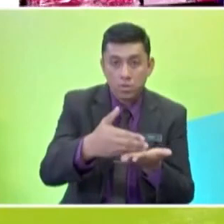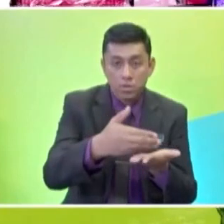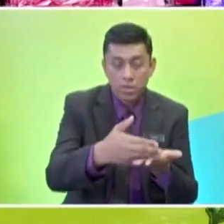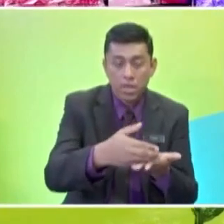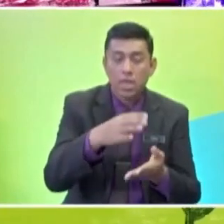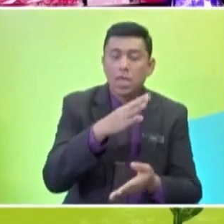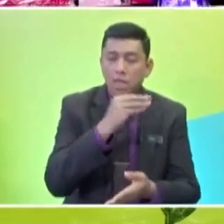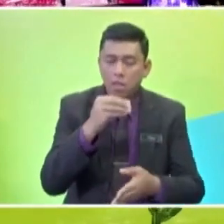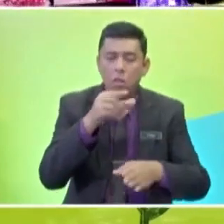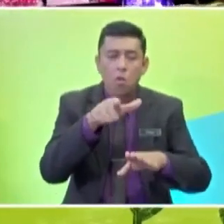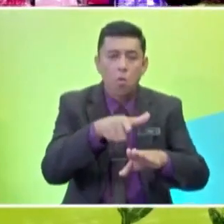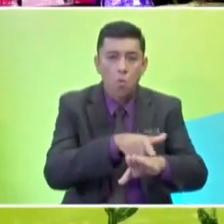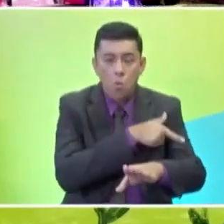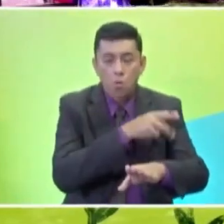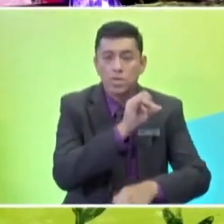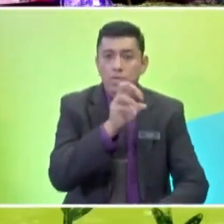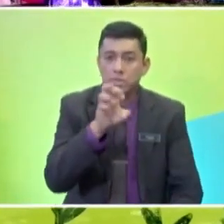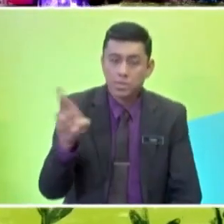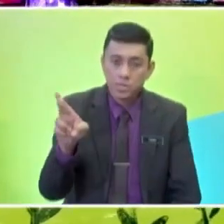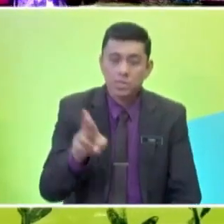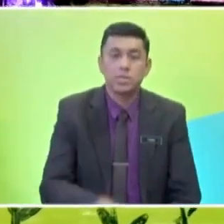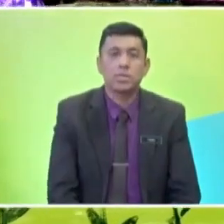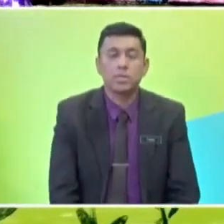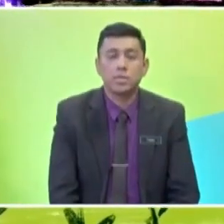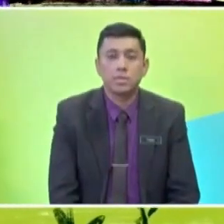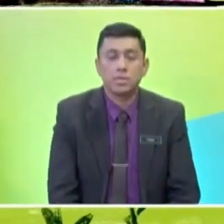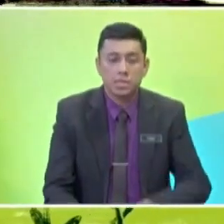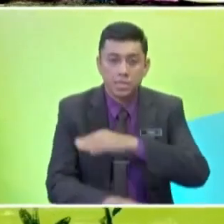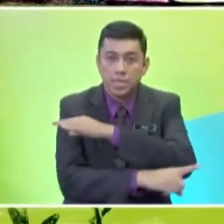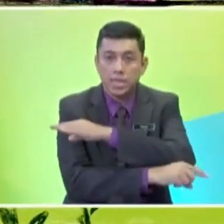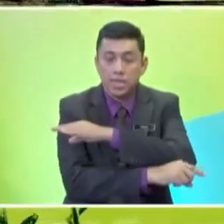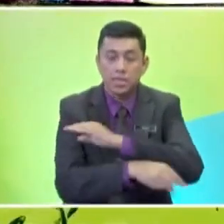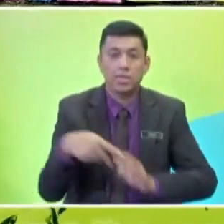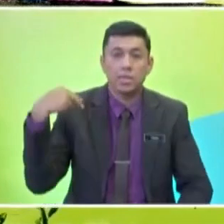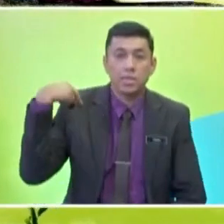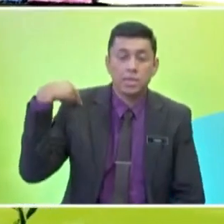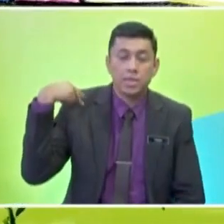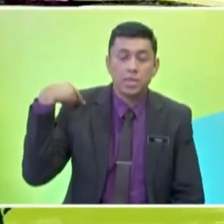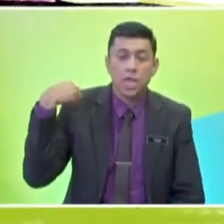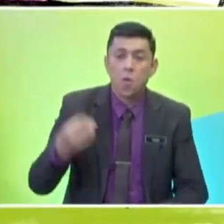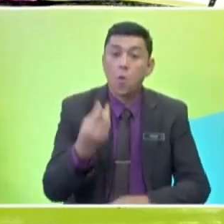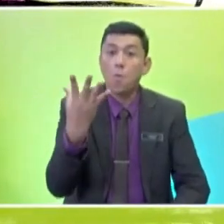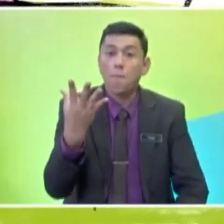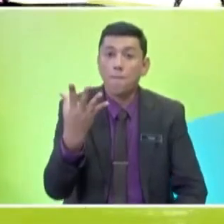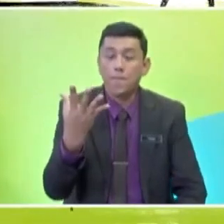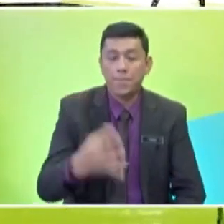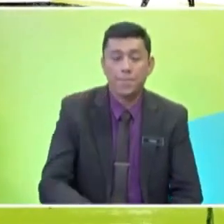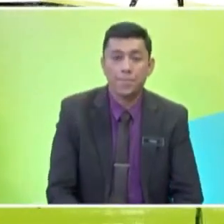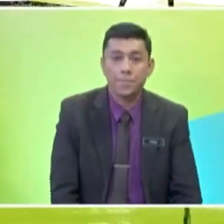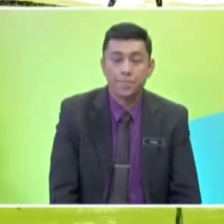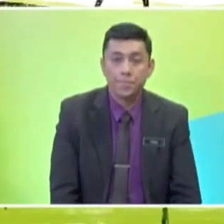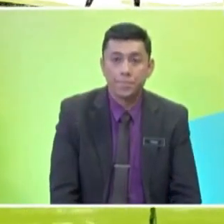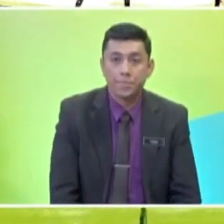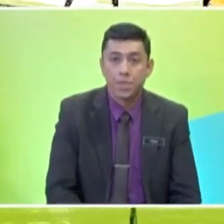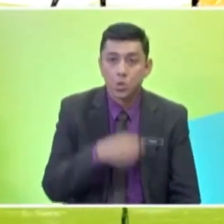longer tail. And the next one is the? The leg. Leg. Okay, how many legs does a